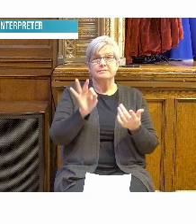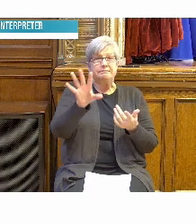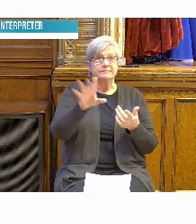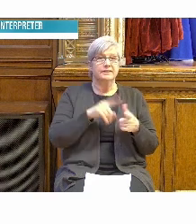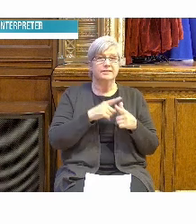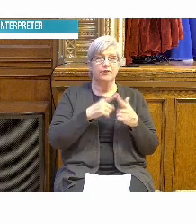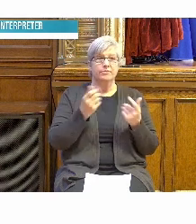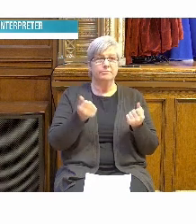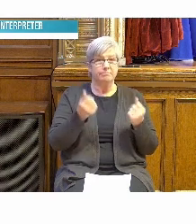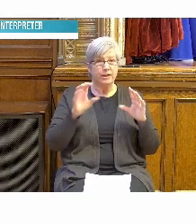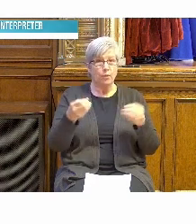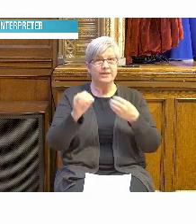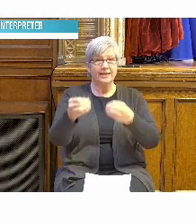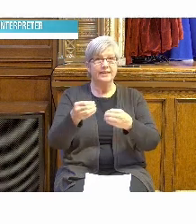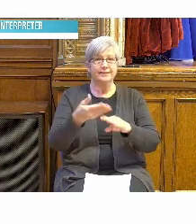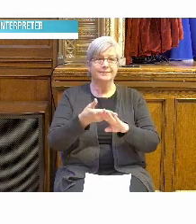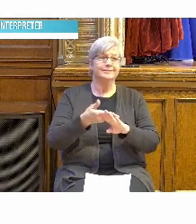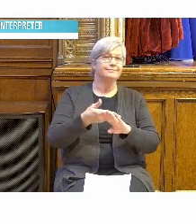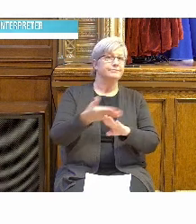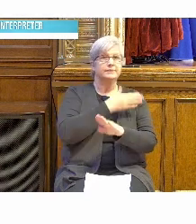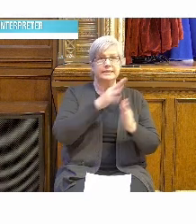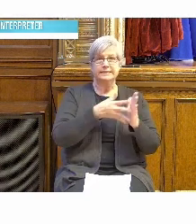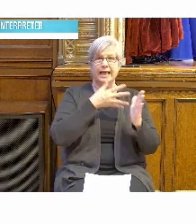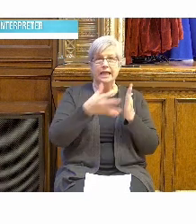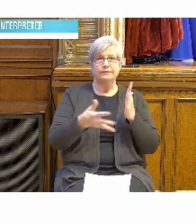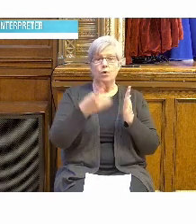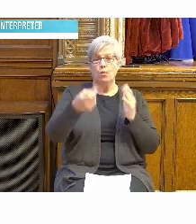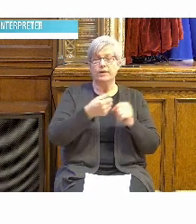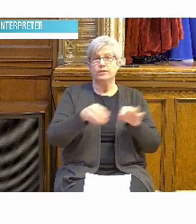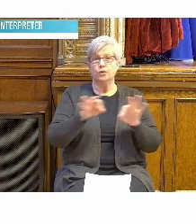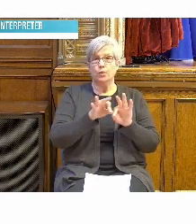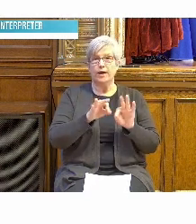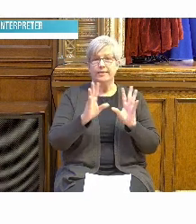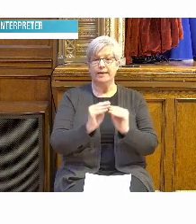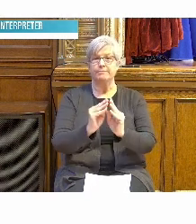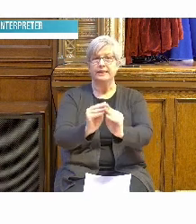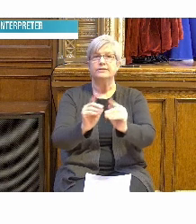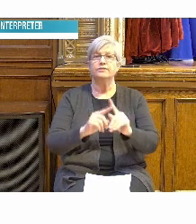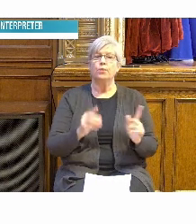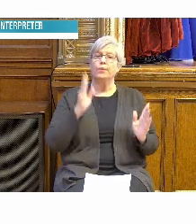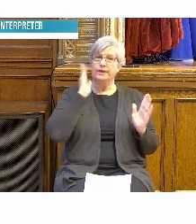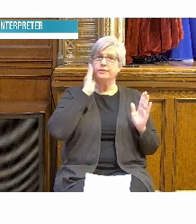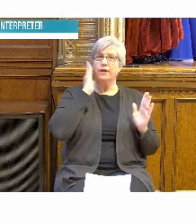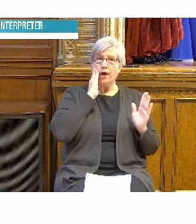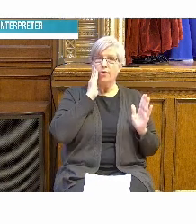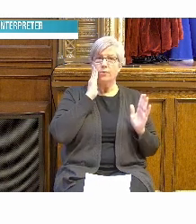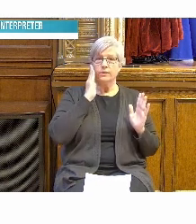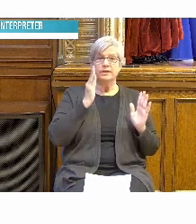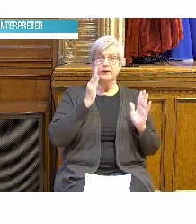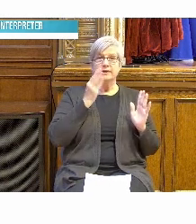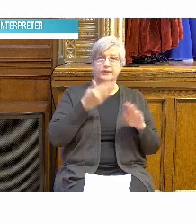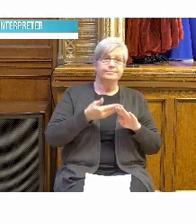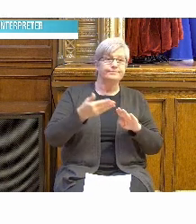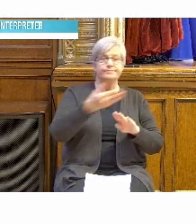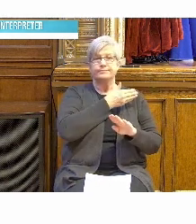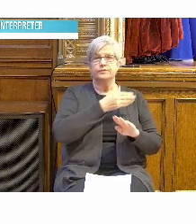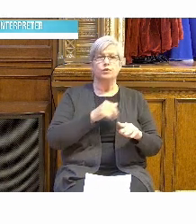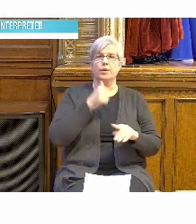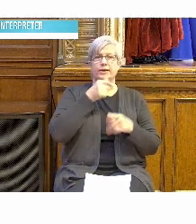lot of organizations do that as a way of trying to make sure that they maximize the participation of their board members or